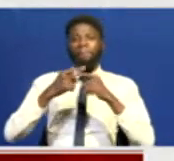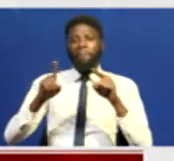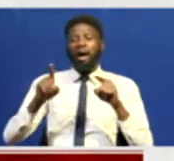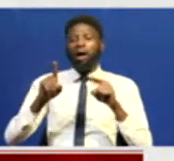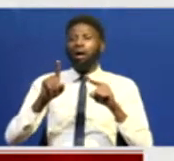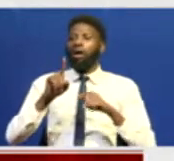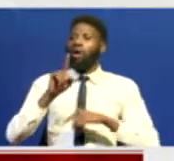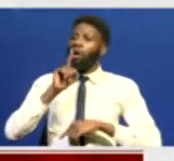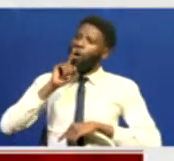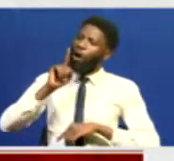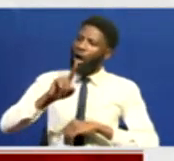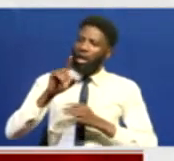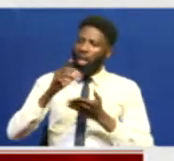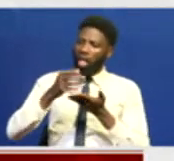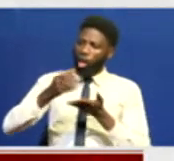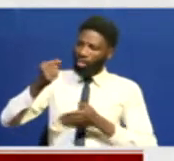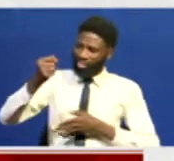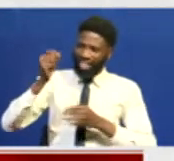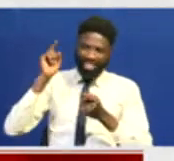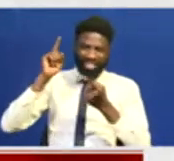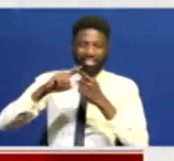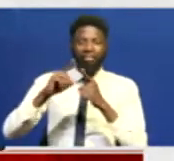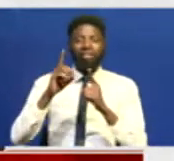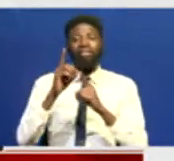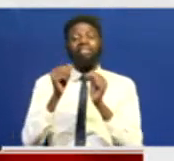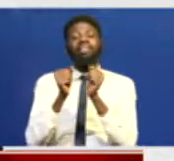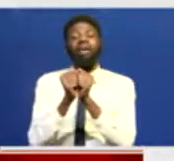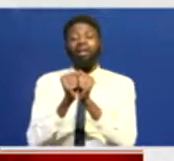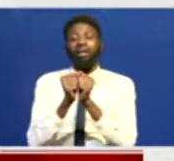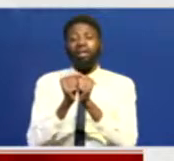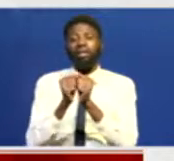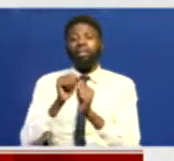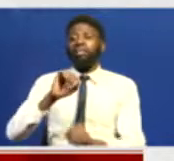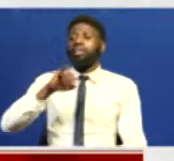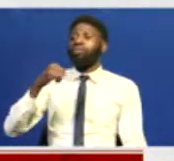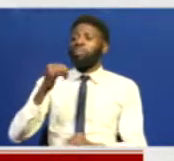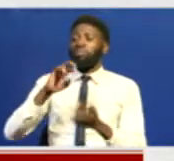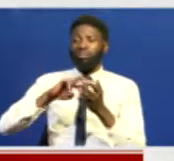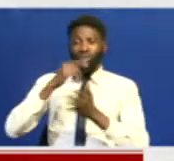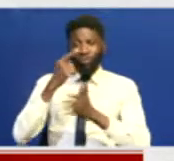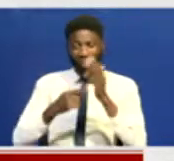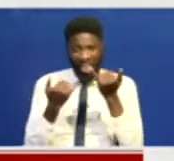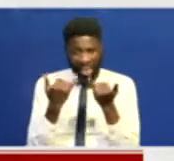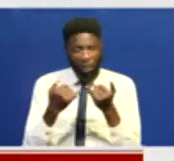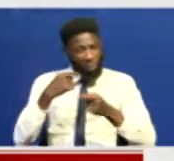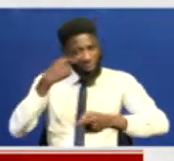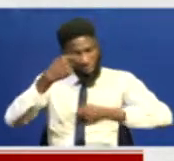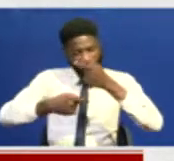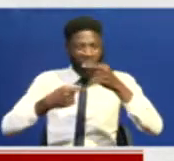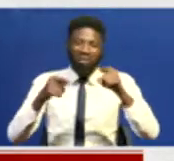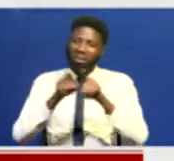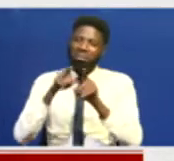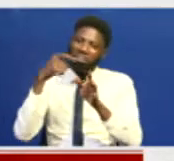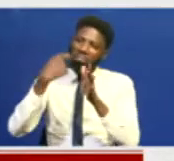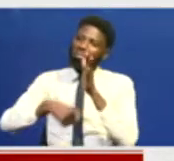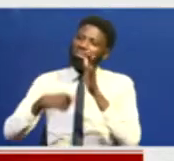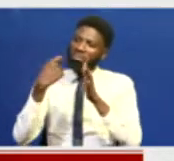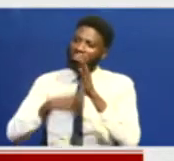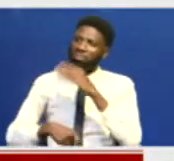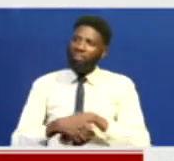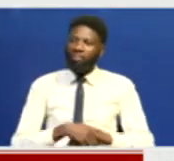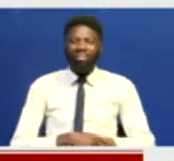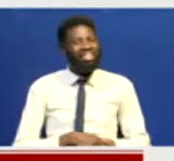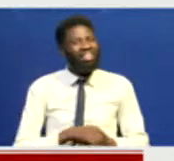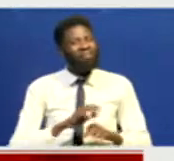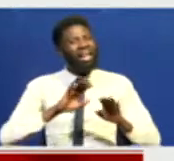stay until 10th of January, which essentially means that the act is still in place as we are speaking right now. But let me ask you, how is